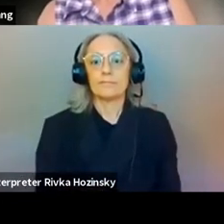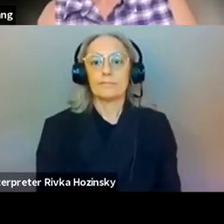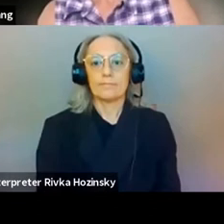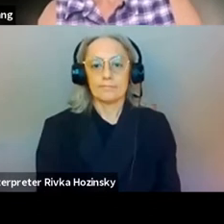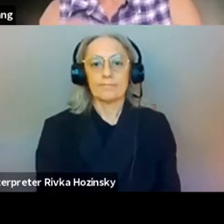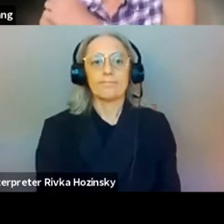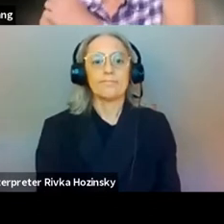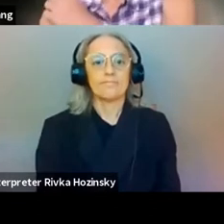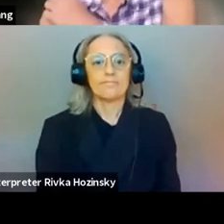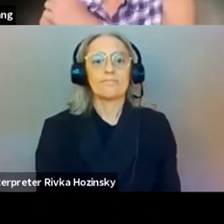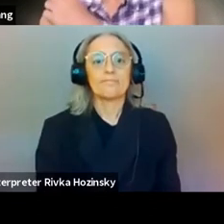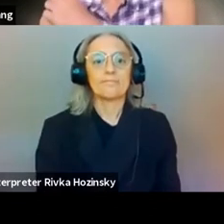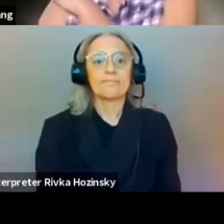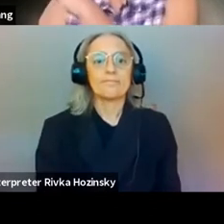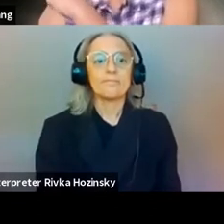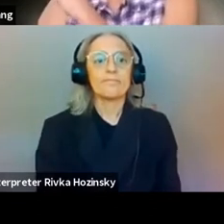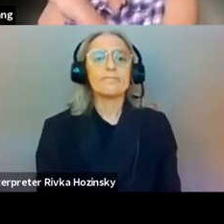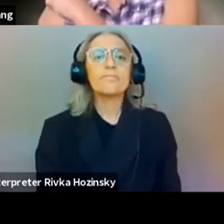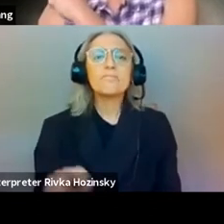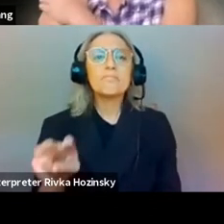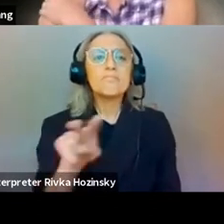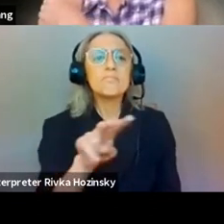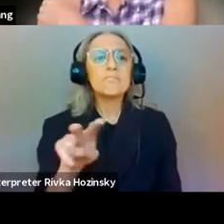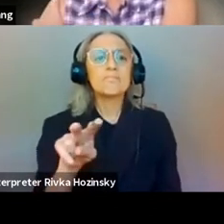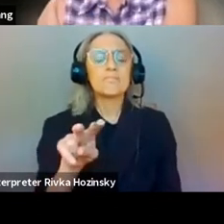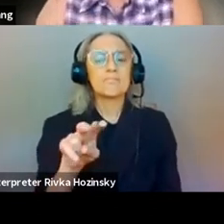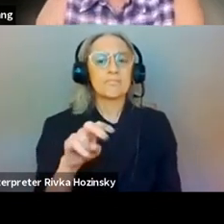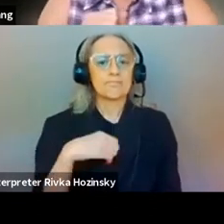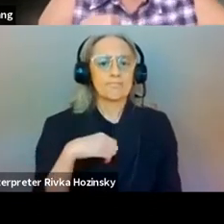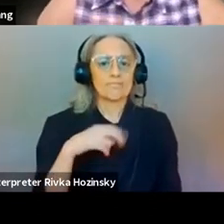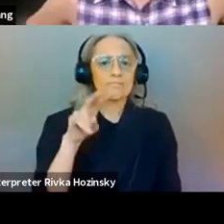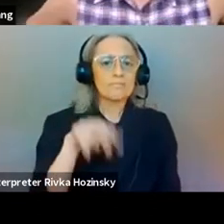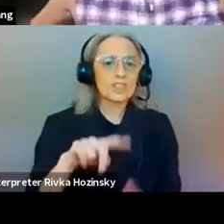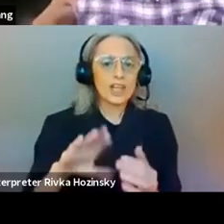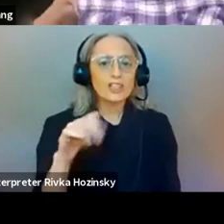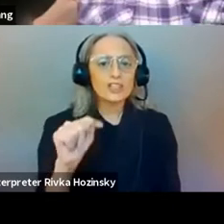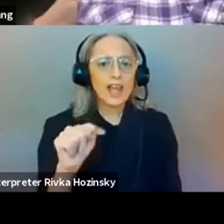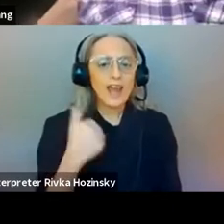I don't know if anyone has, let's see if we have anything in the chat that we,